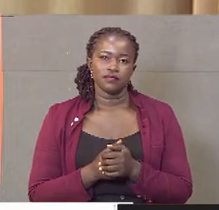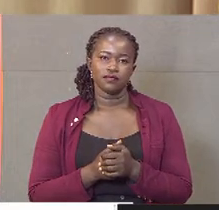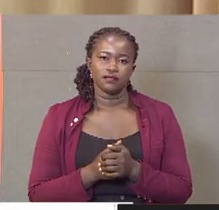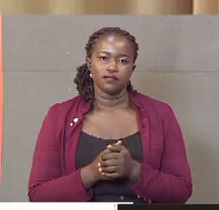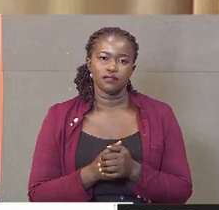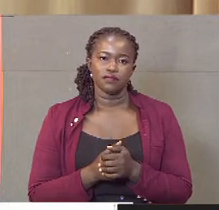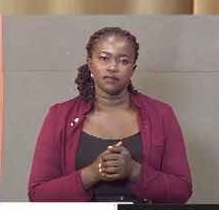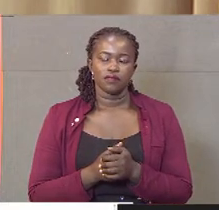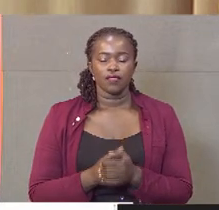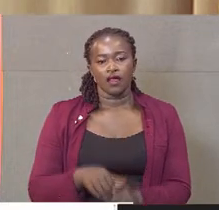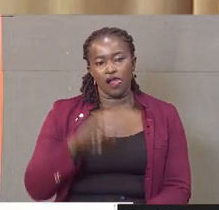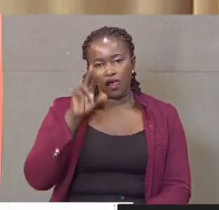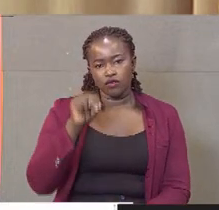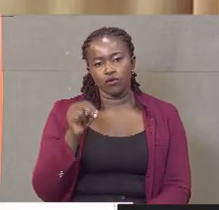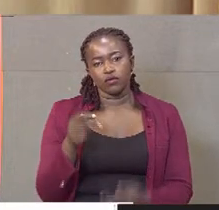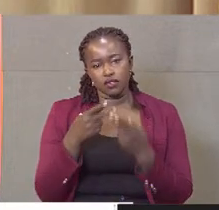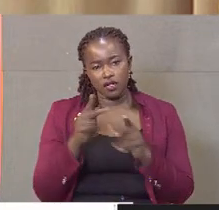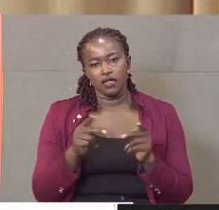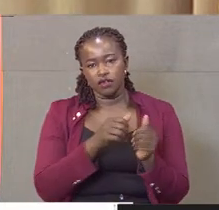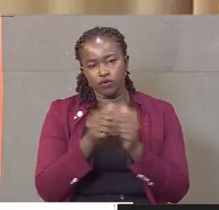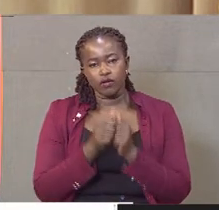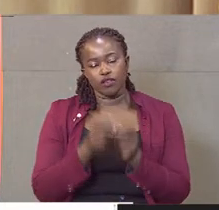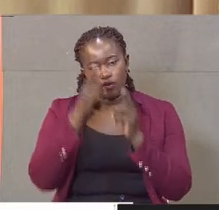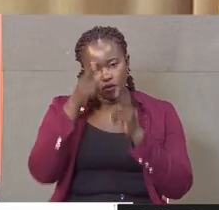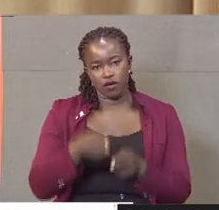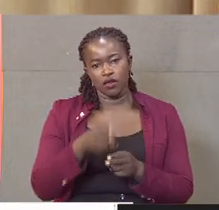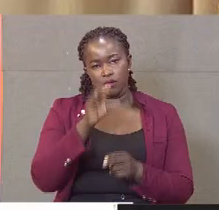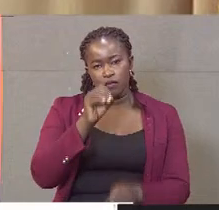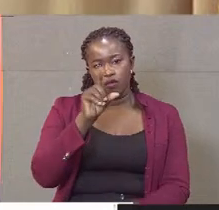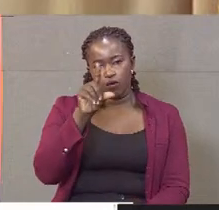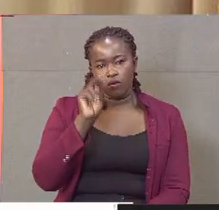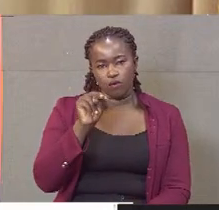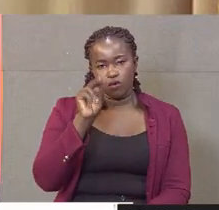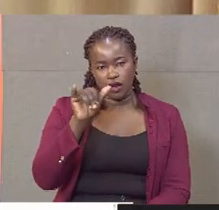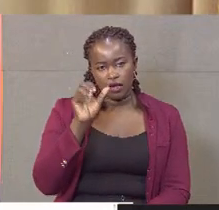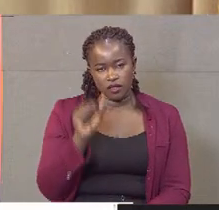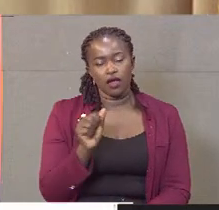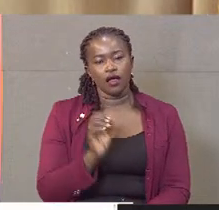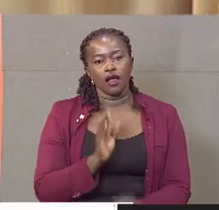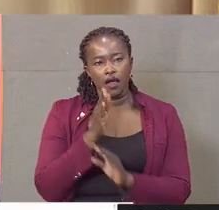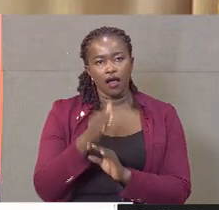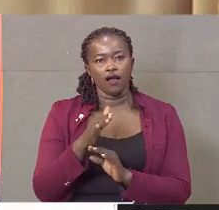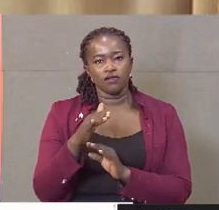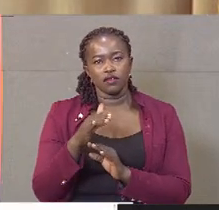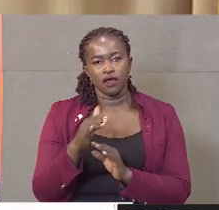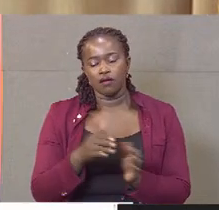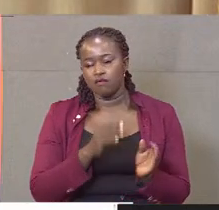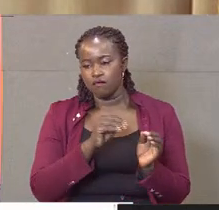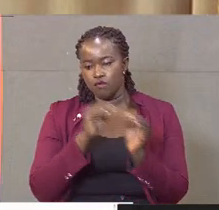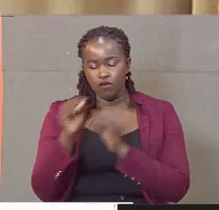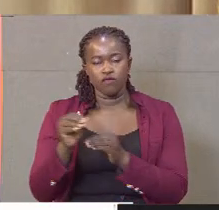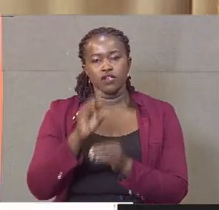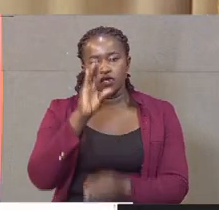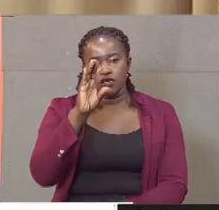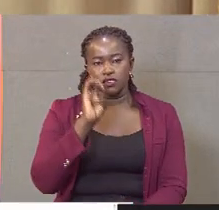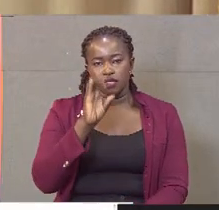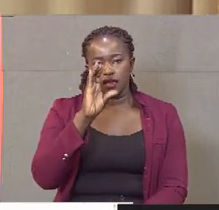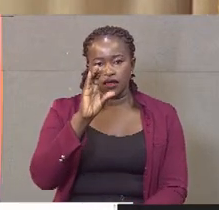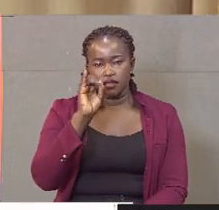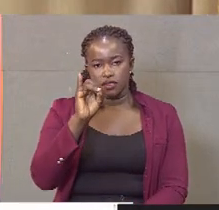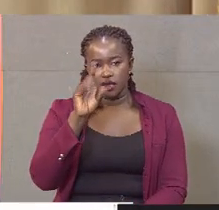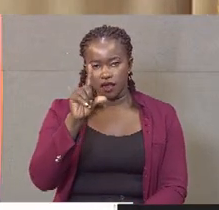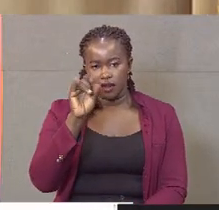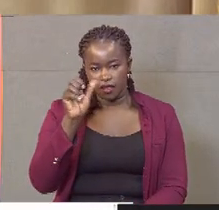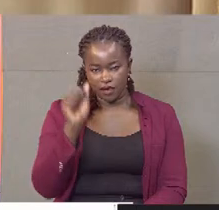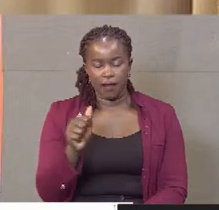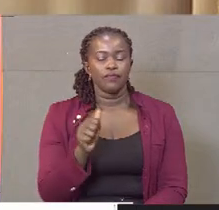it started with the Honorable Lanya. Went to Cecilia. You remember? It is